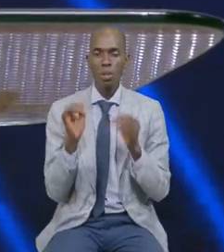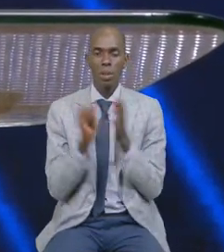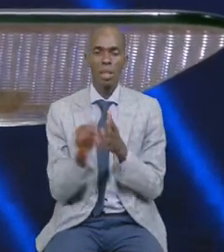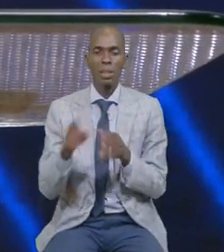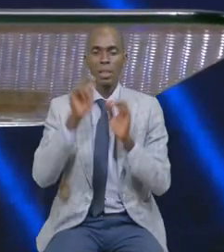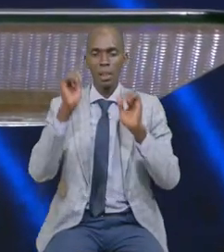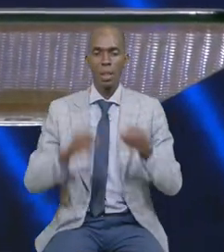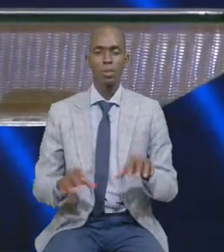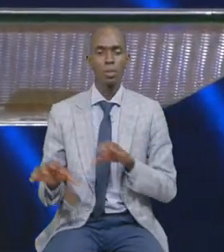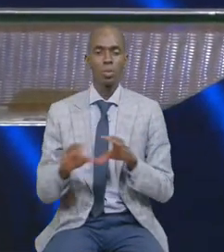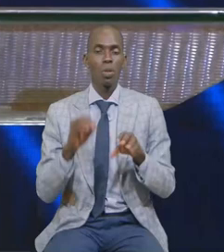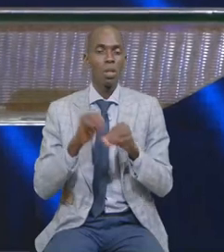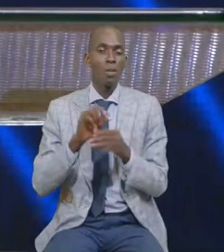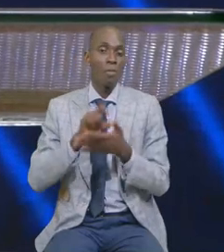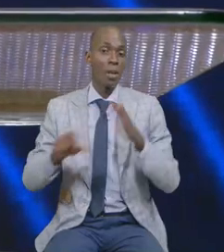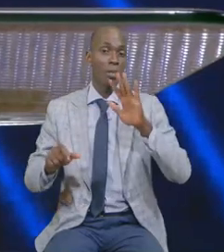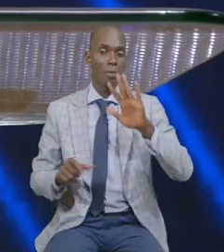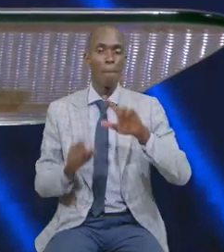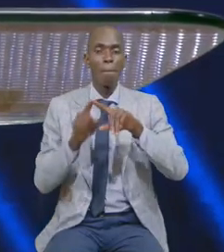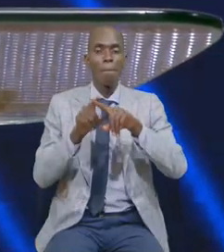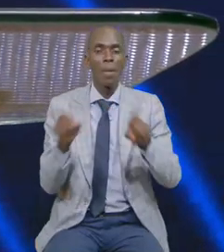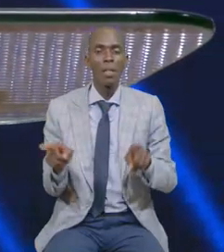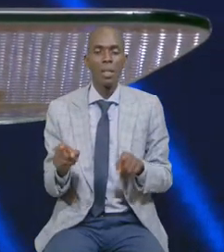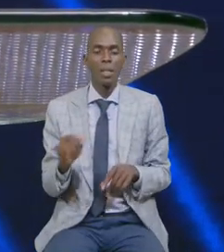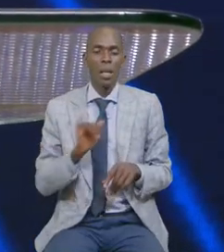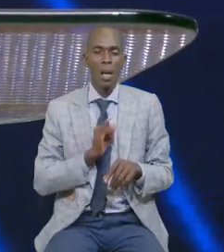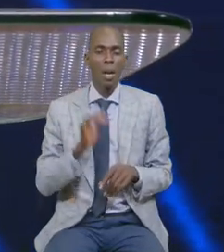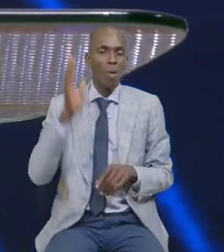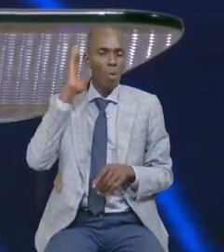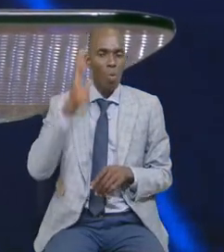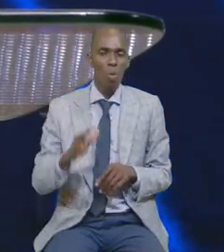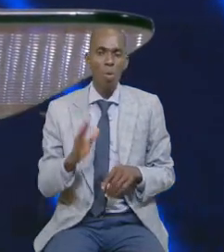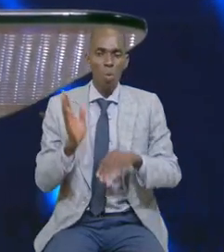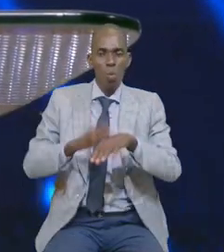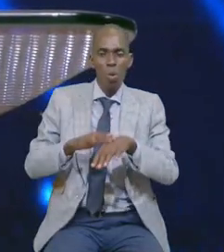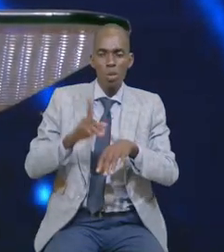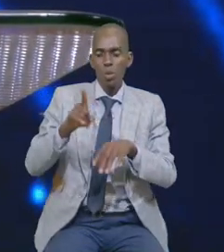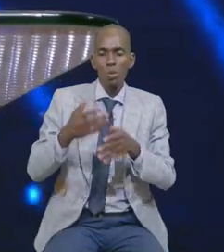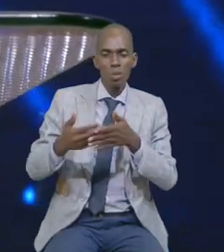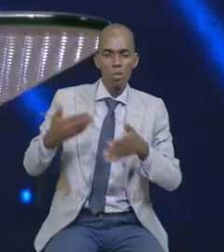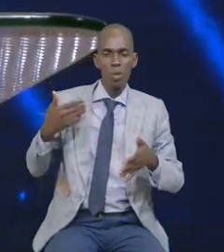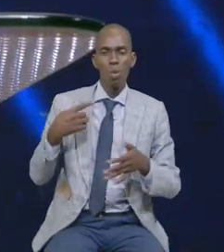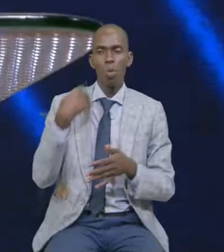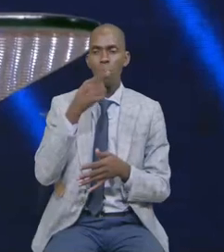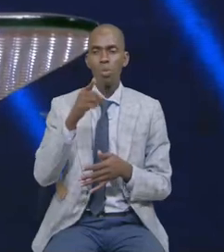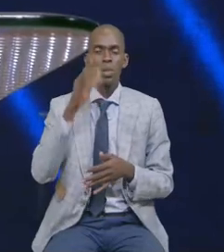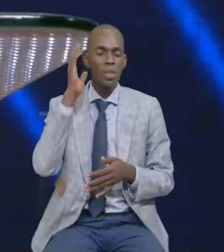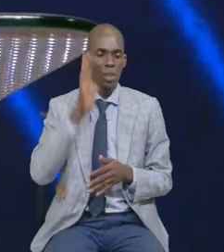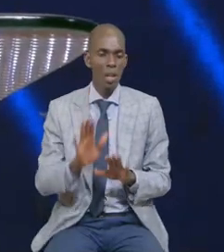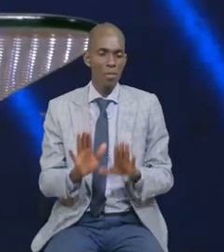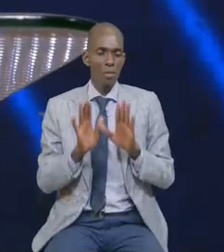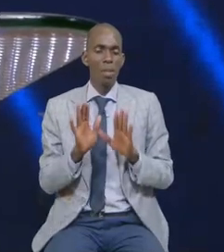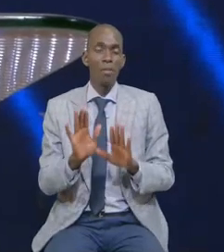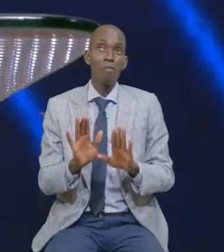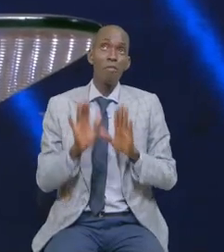Verse 5, in verse 5, but I will forewarn you whom ye shall fear. Fear him.